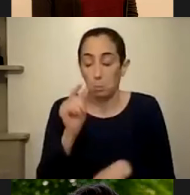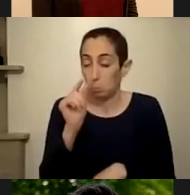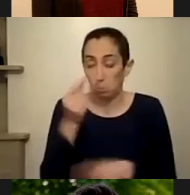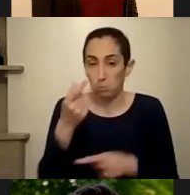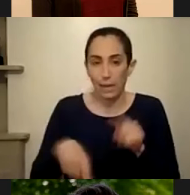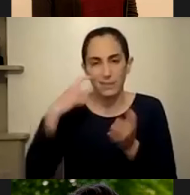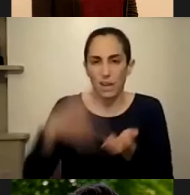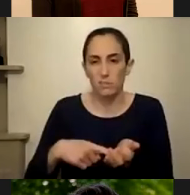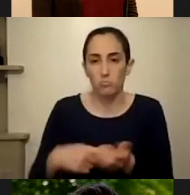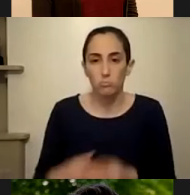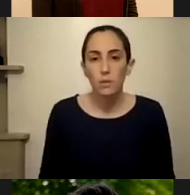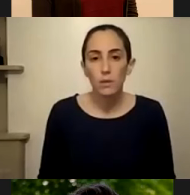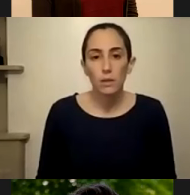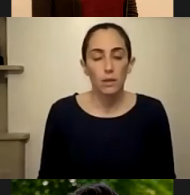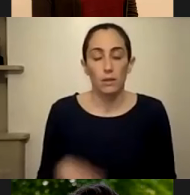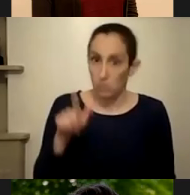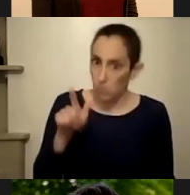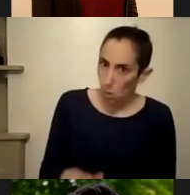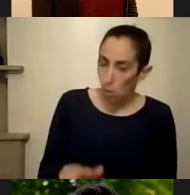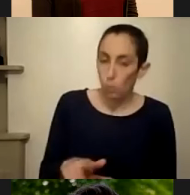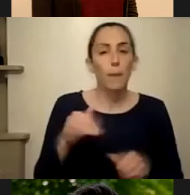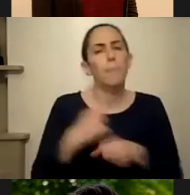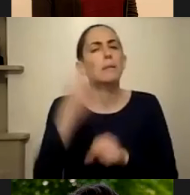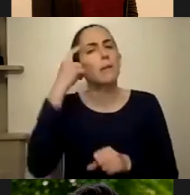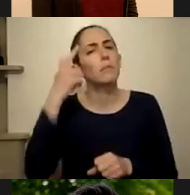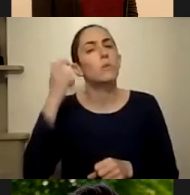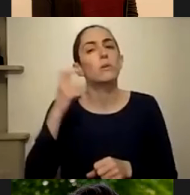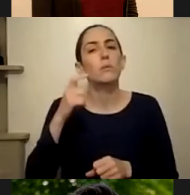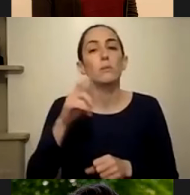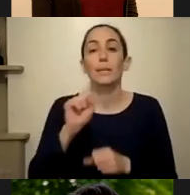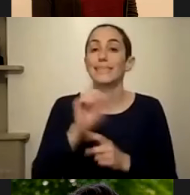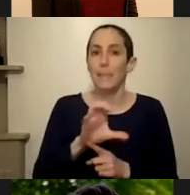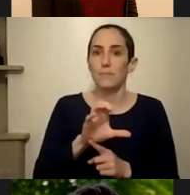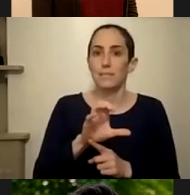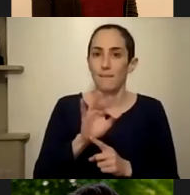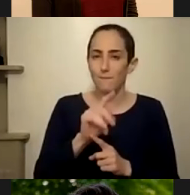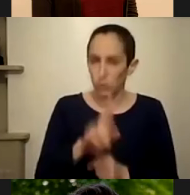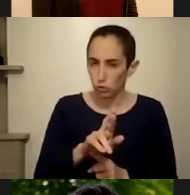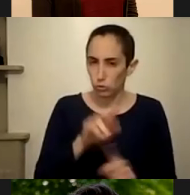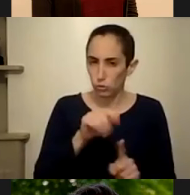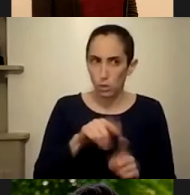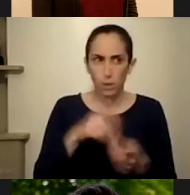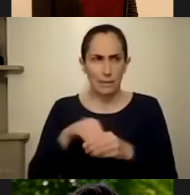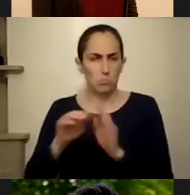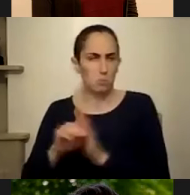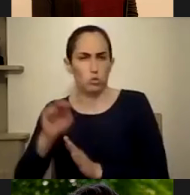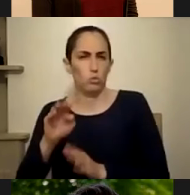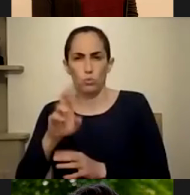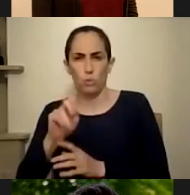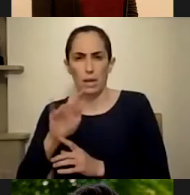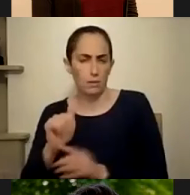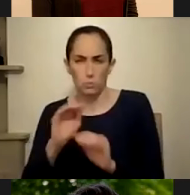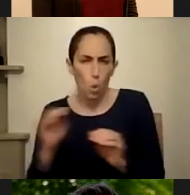So it's very low. So this makes sense because this is stem cell factor in the mature retina. There's nothing about